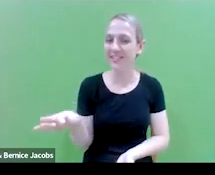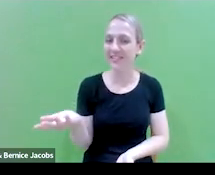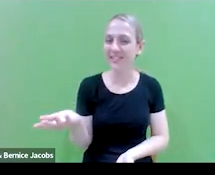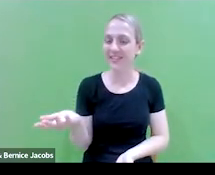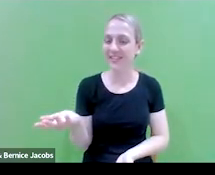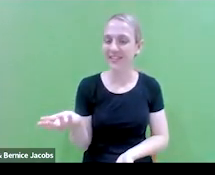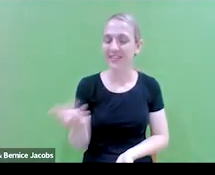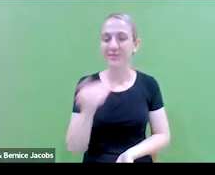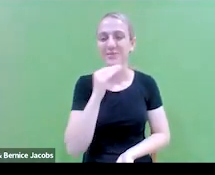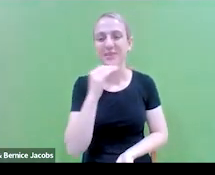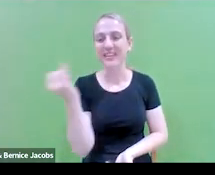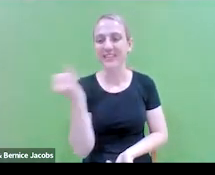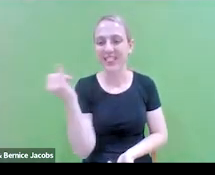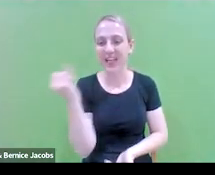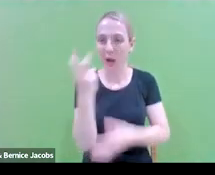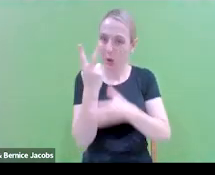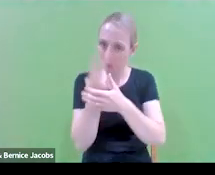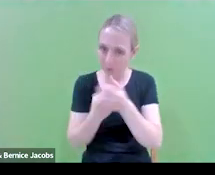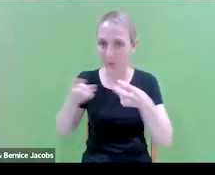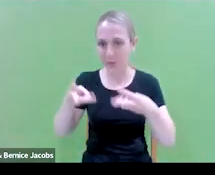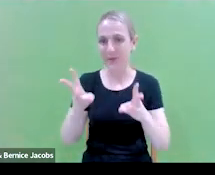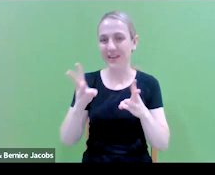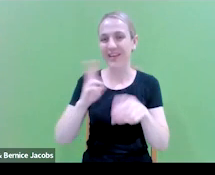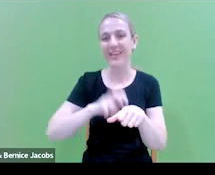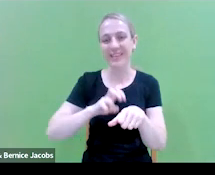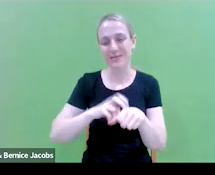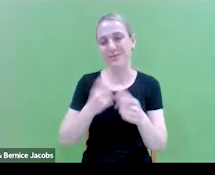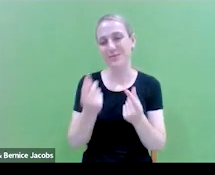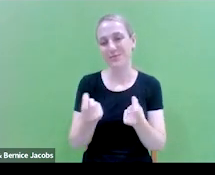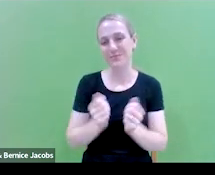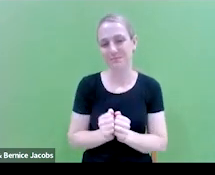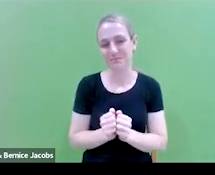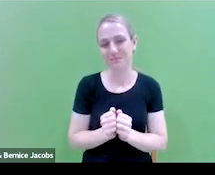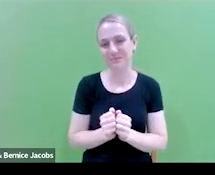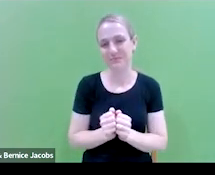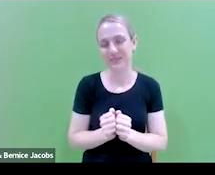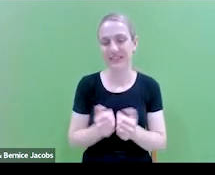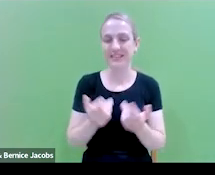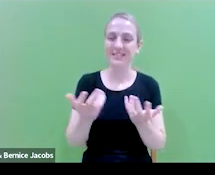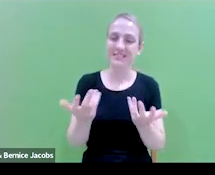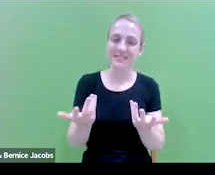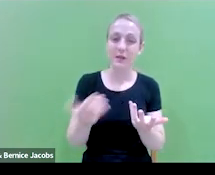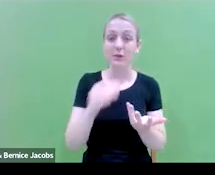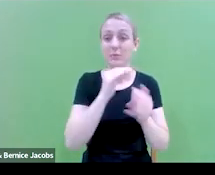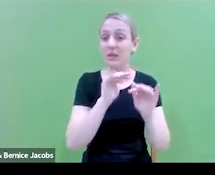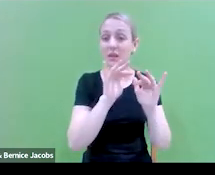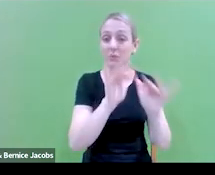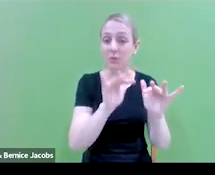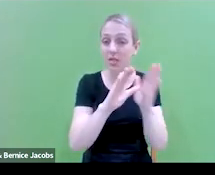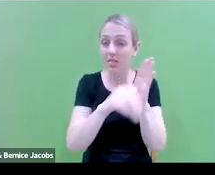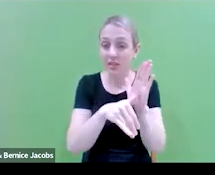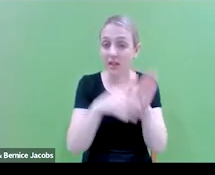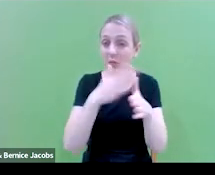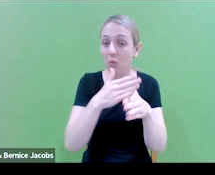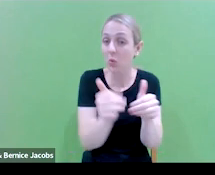it kind of goes both ways. But so in terms of working with people with disabilities, I